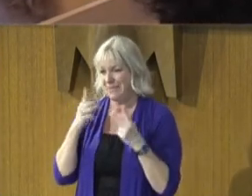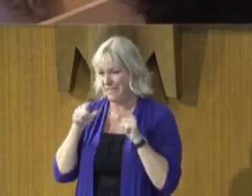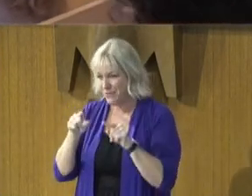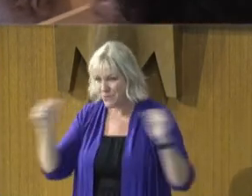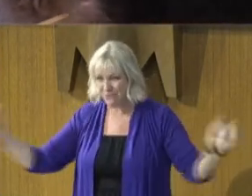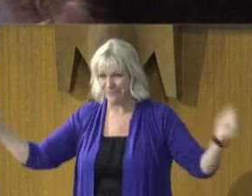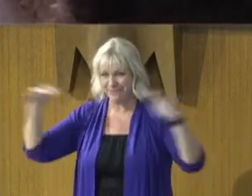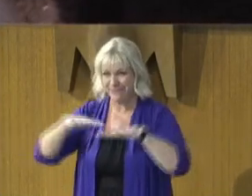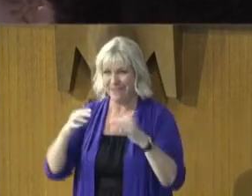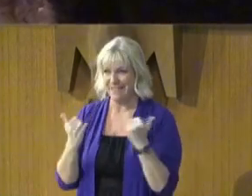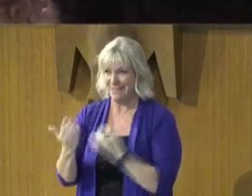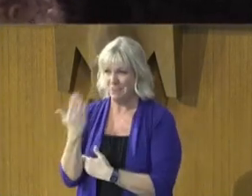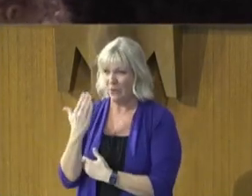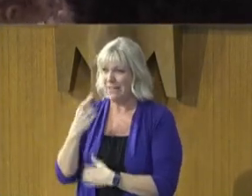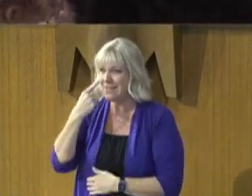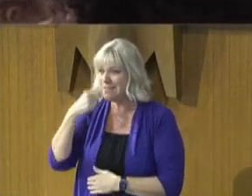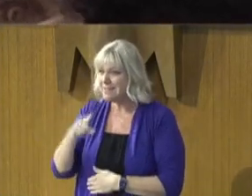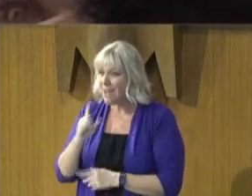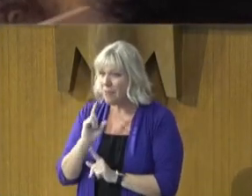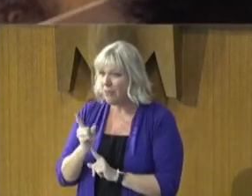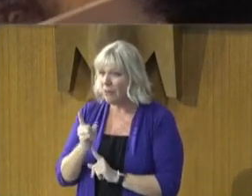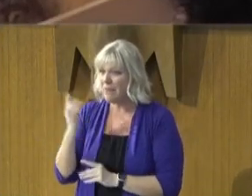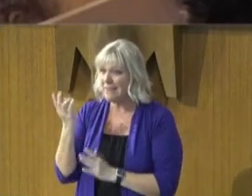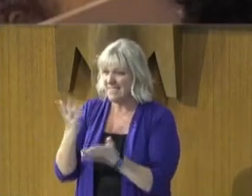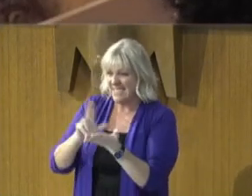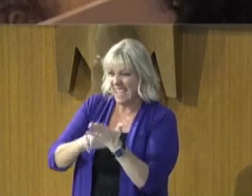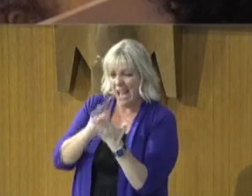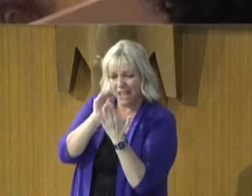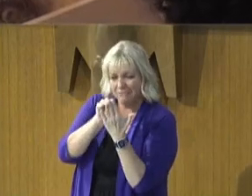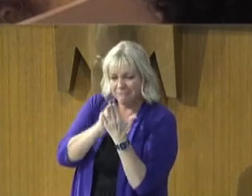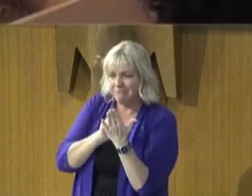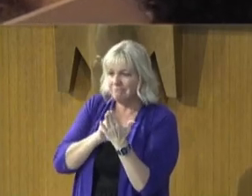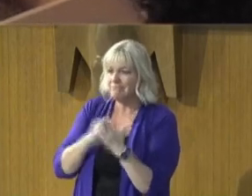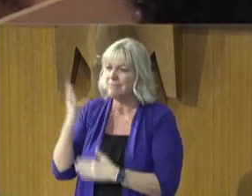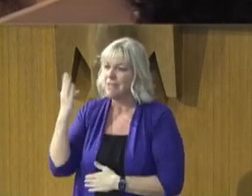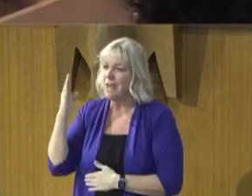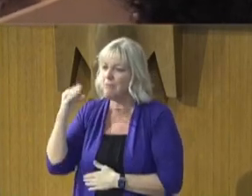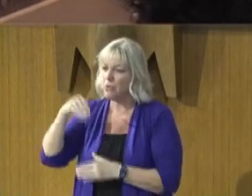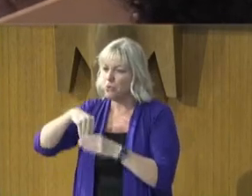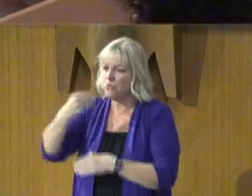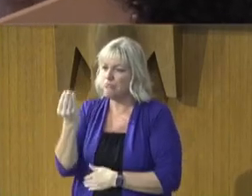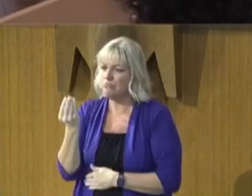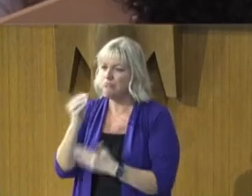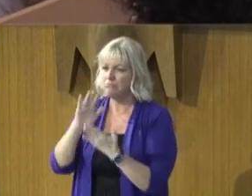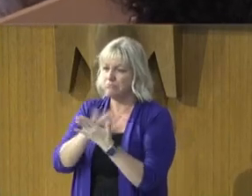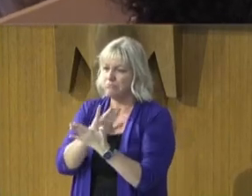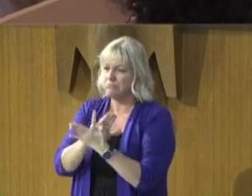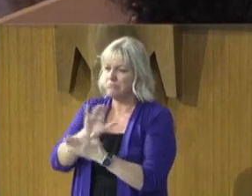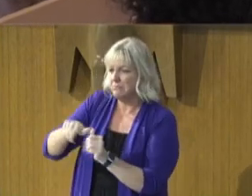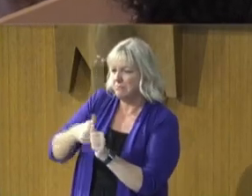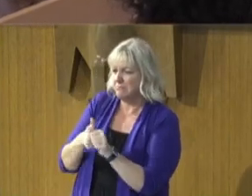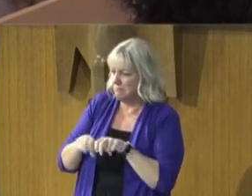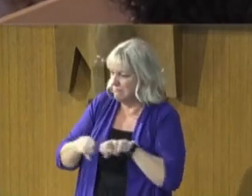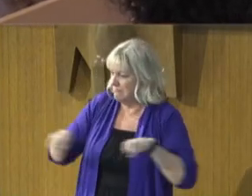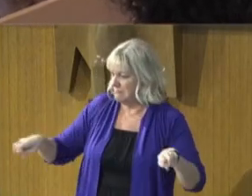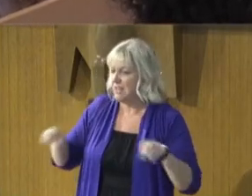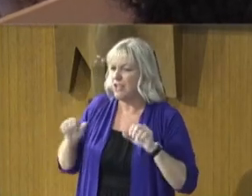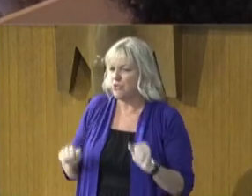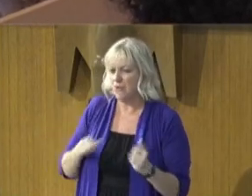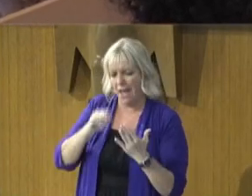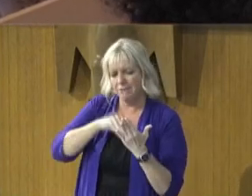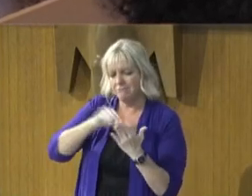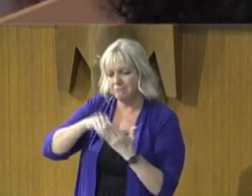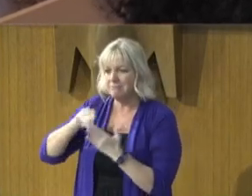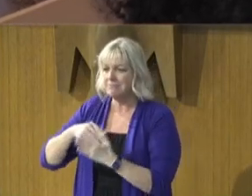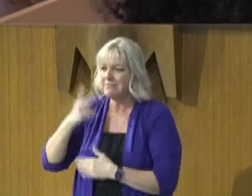gathered this morning. If you would take a moment and sign the pew pads and pass them down the row, we would love for you to take a look and see who is worshiping alongside you